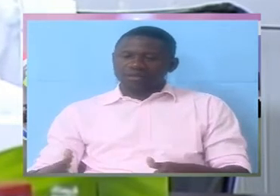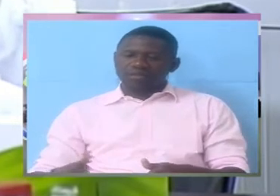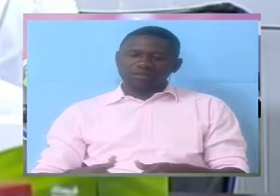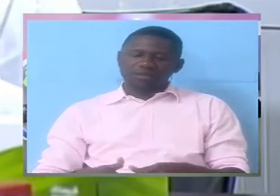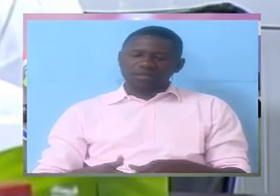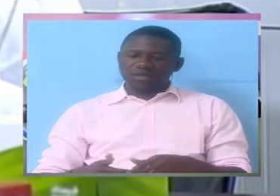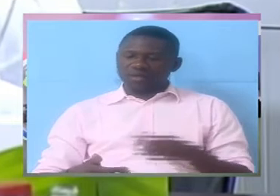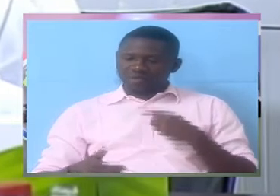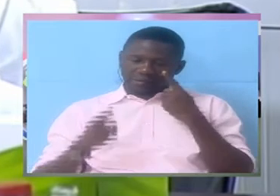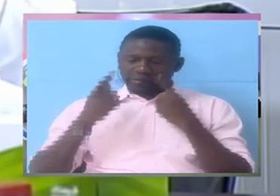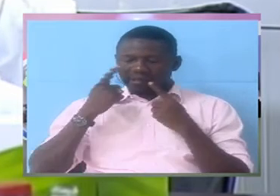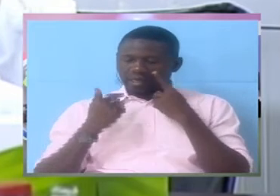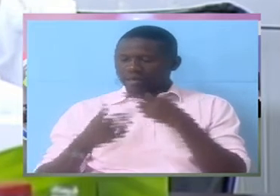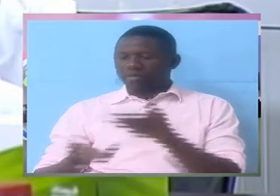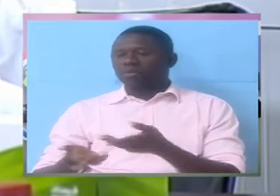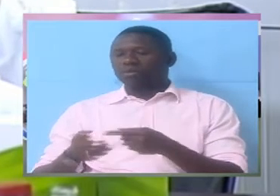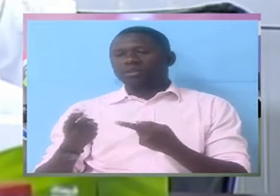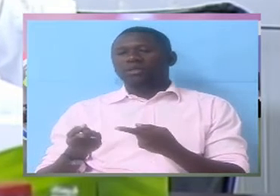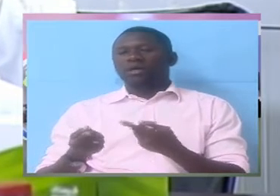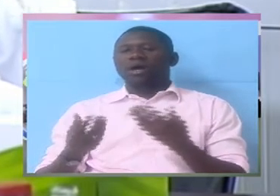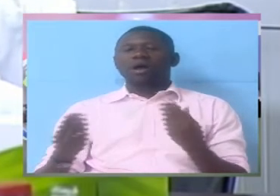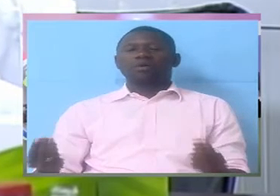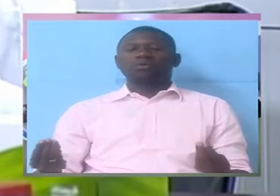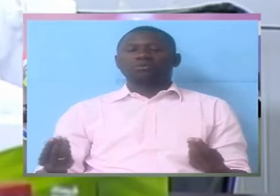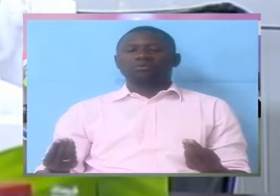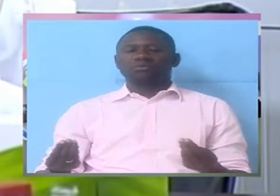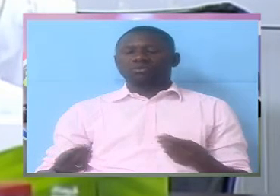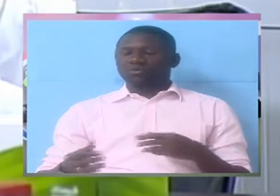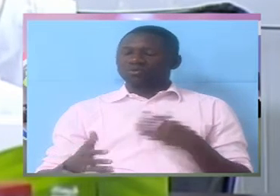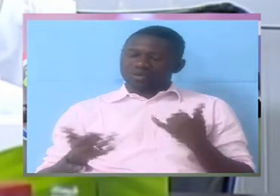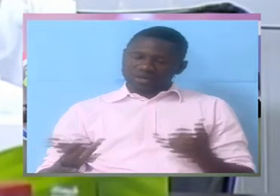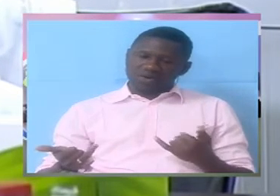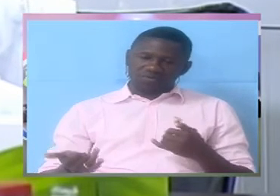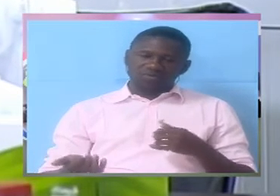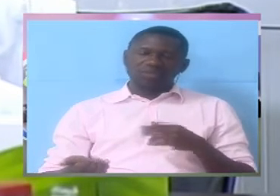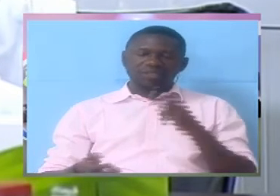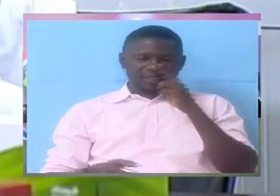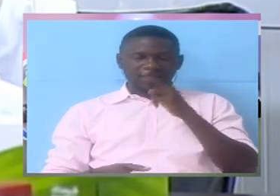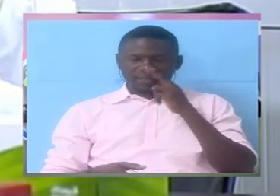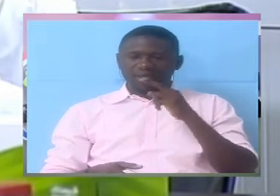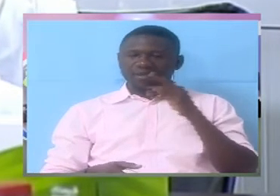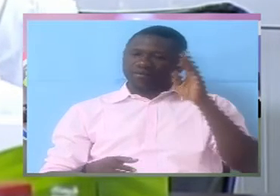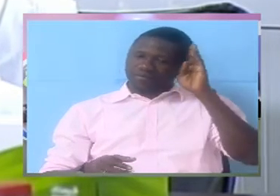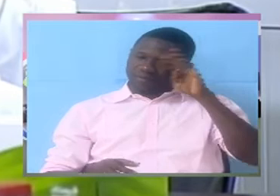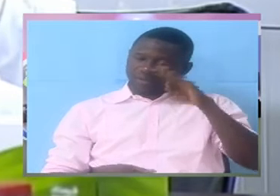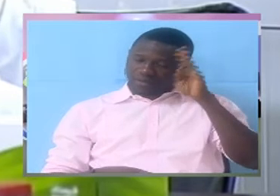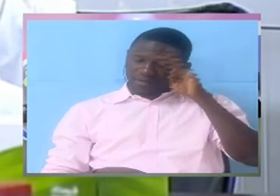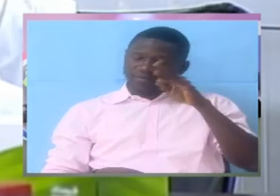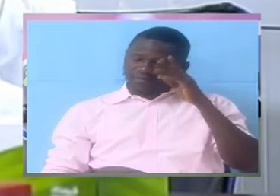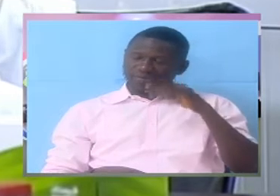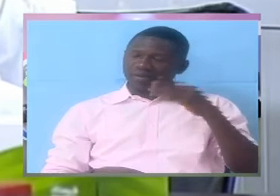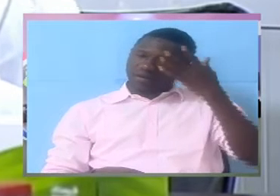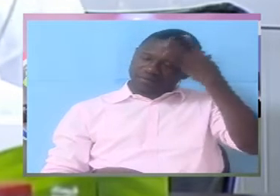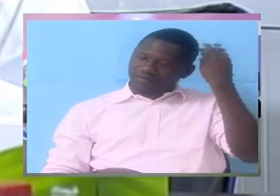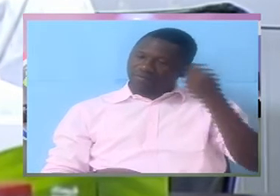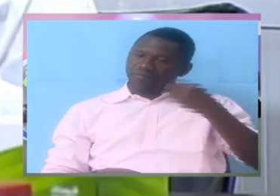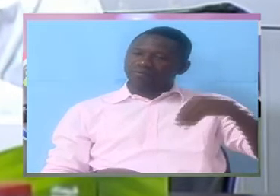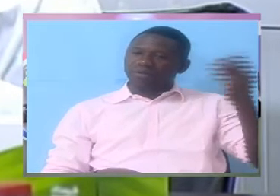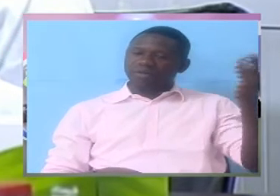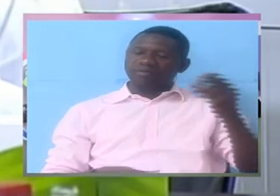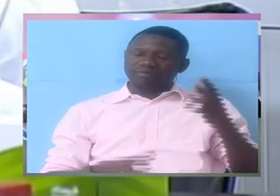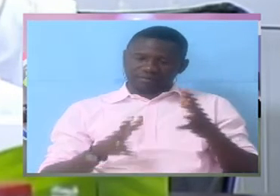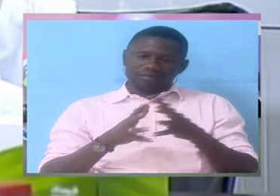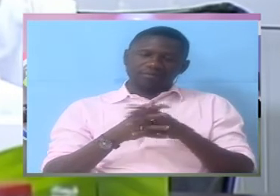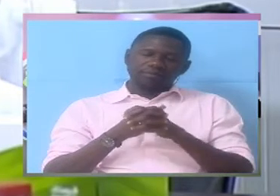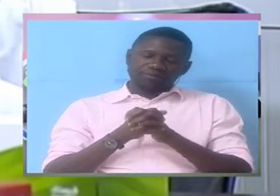forgive. Na yamfanyoye. And forget. Na katanga nyina. But people must also. Bari